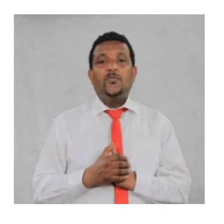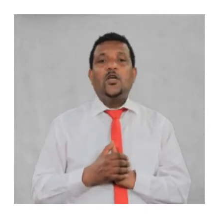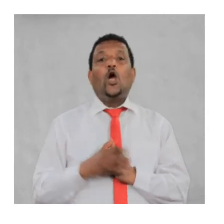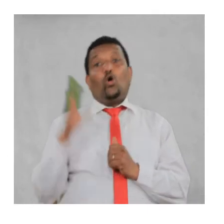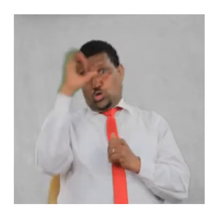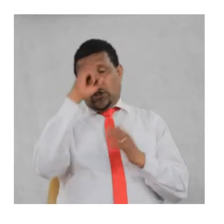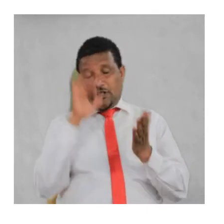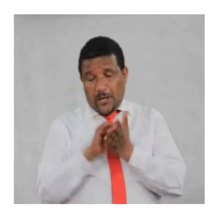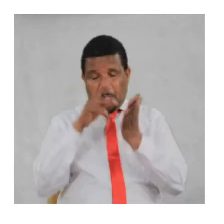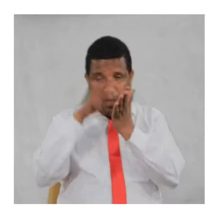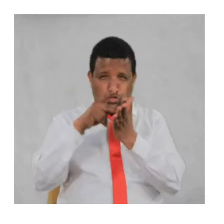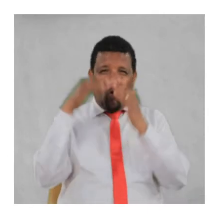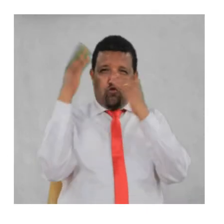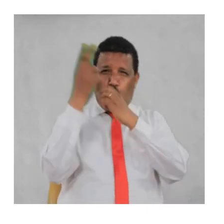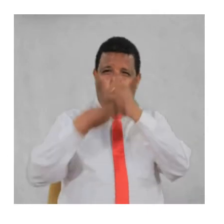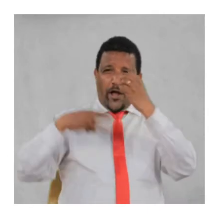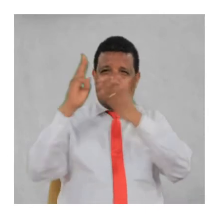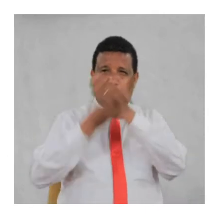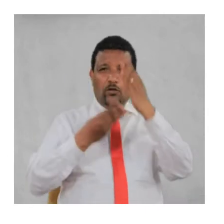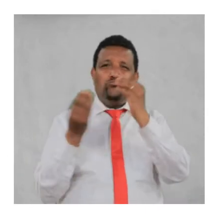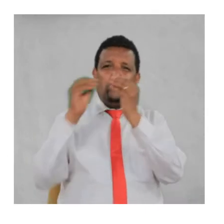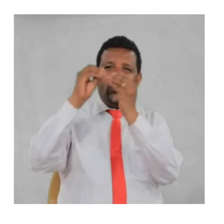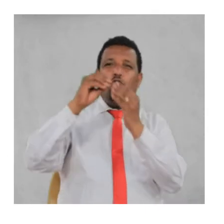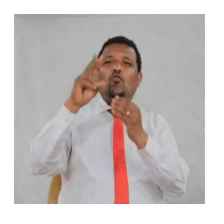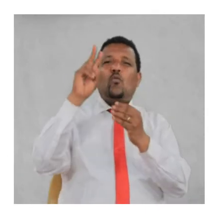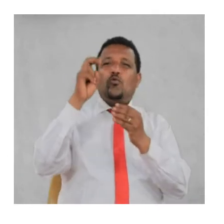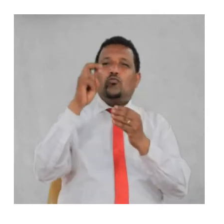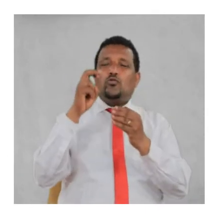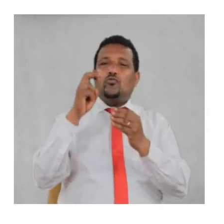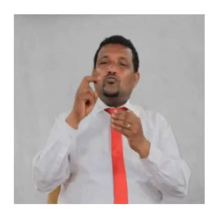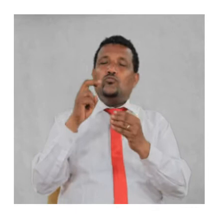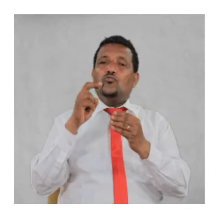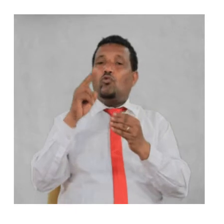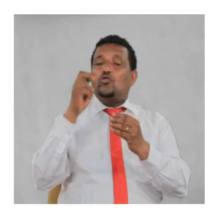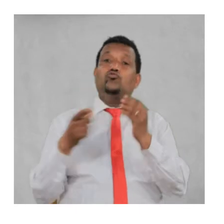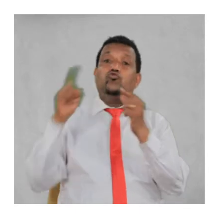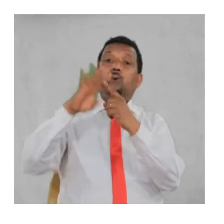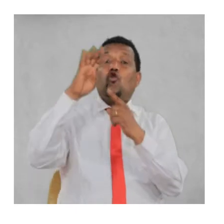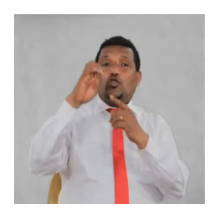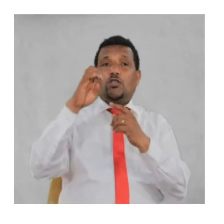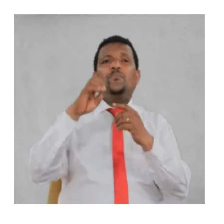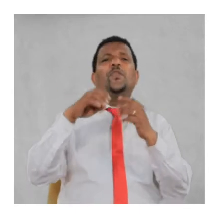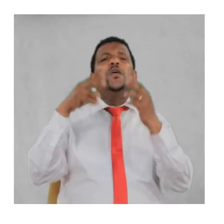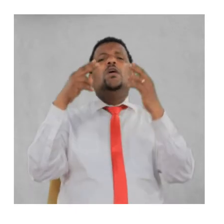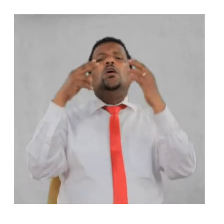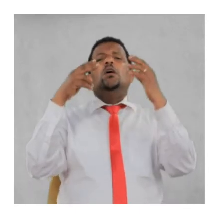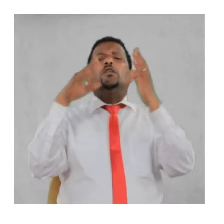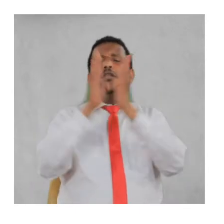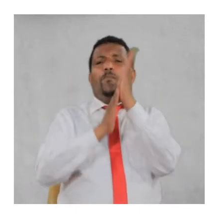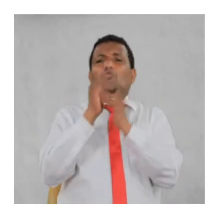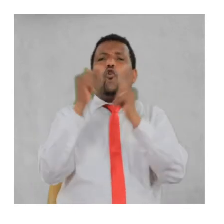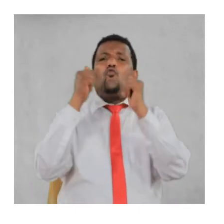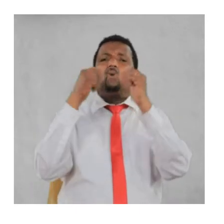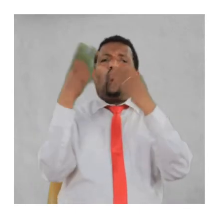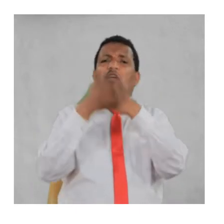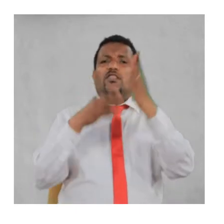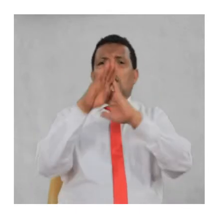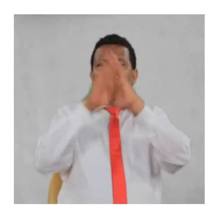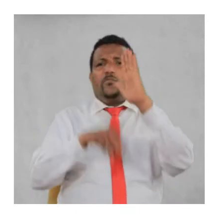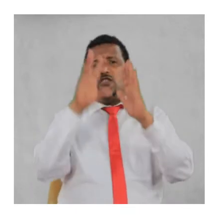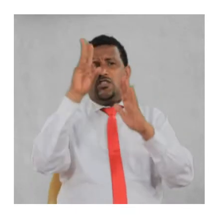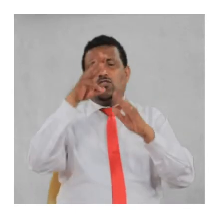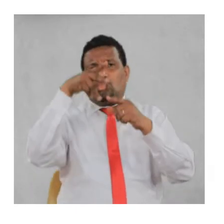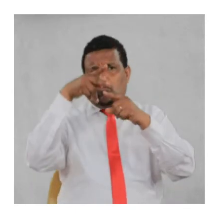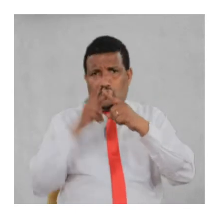Consider that price of weight increases from 20 to 40. As a result, quantity demanded of weight declines from 6 kg to 3